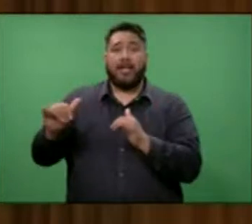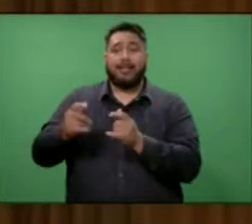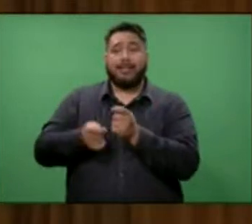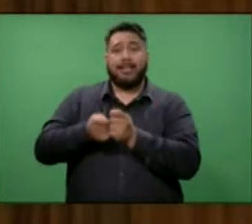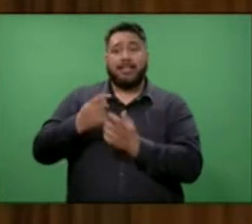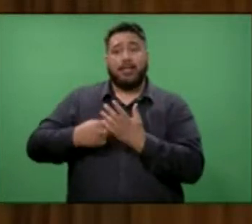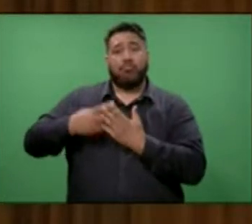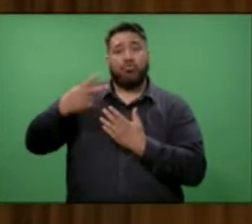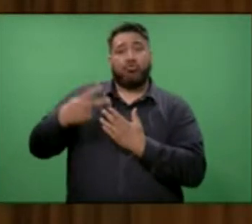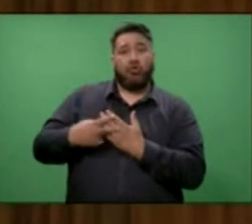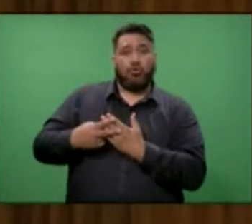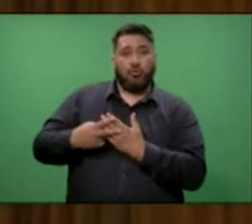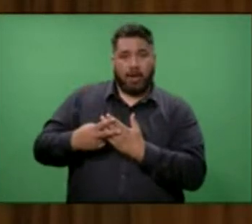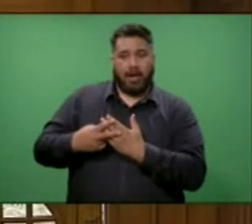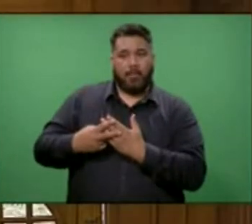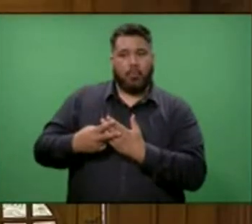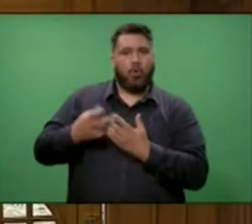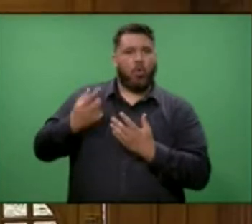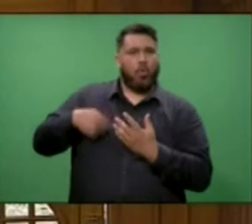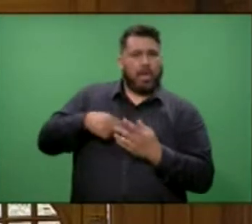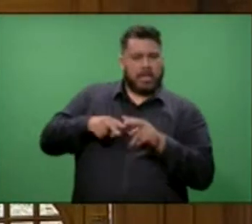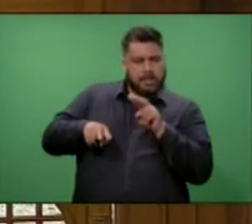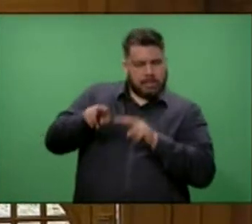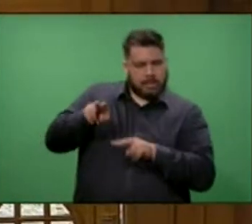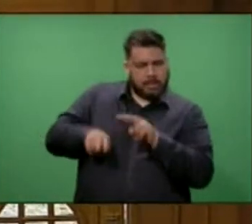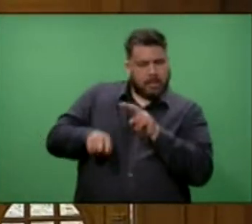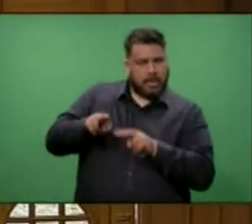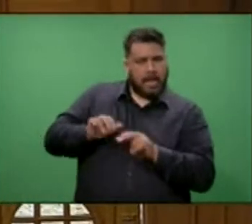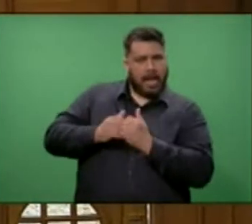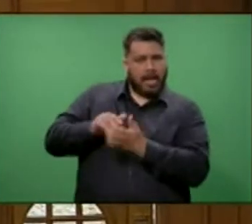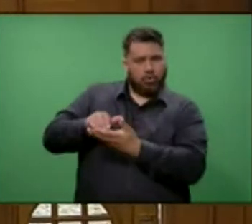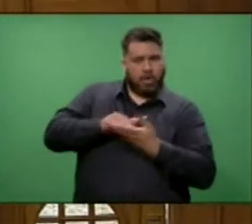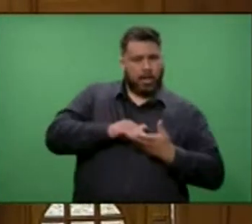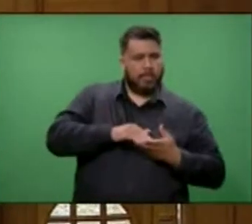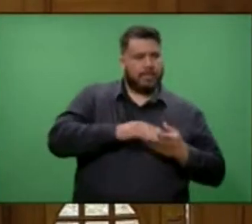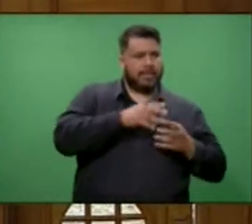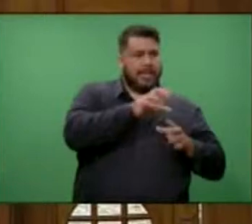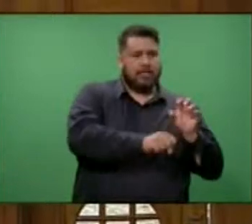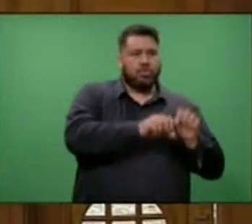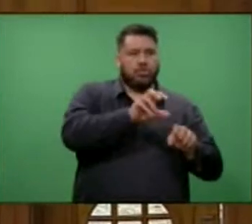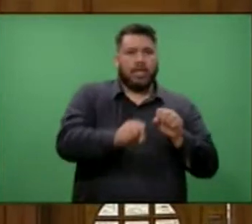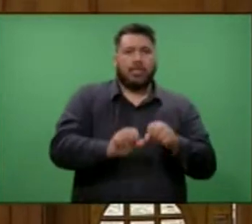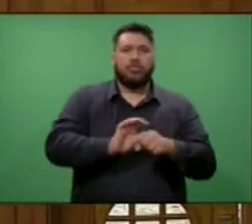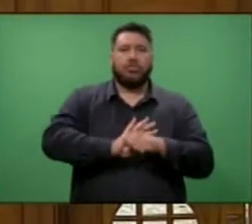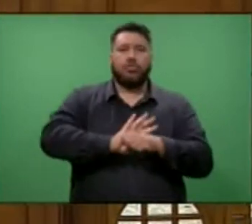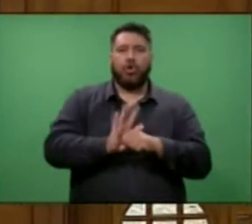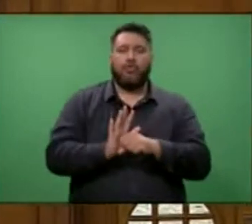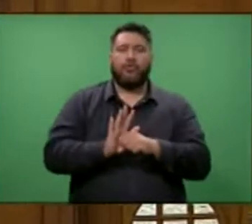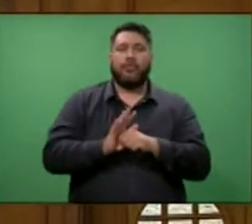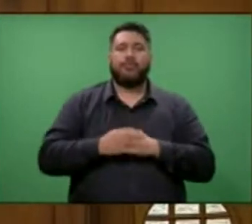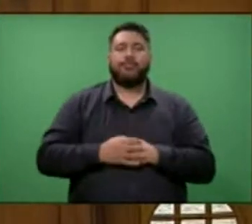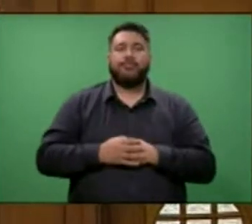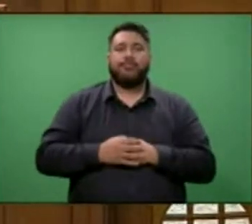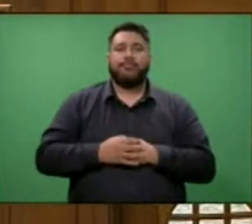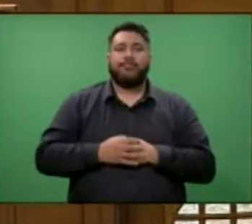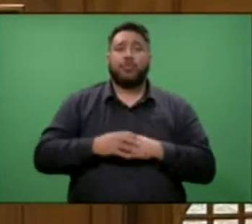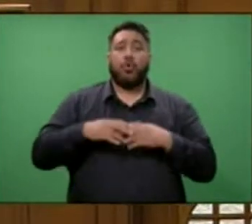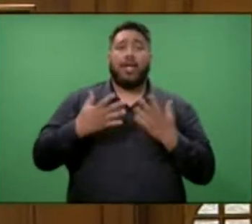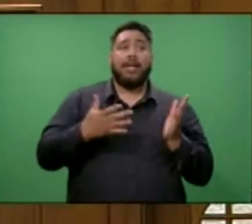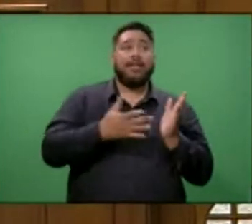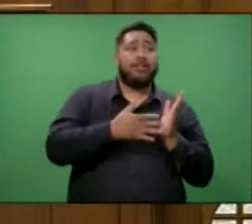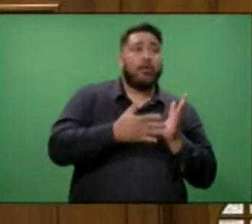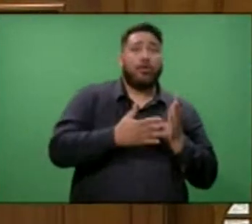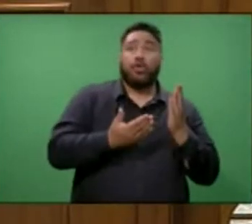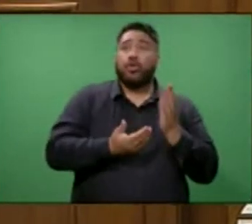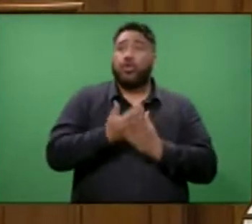against pathways for infection. This term, we will look for opportunities to take advantage of developments in technology